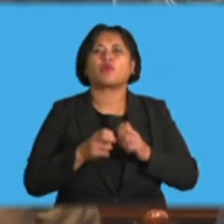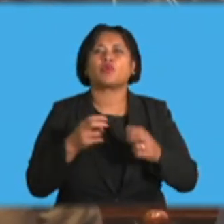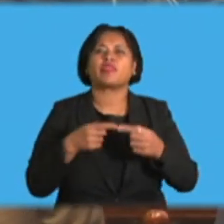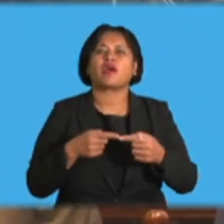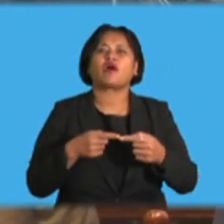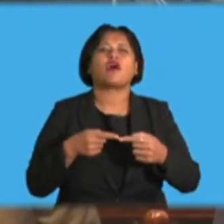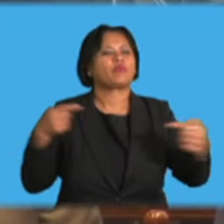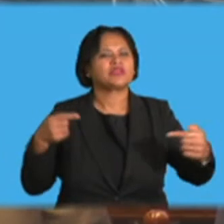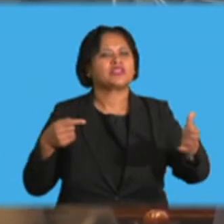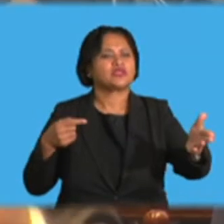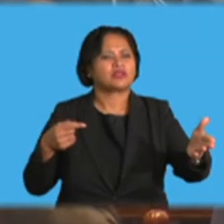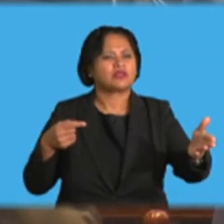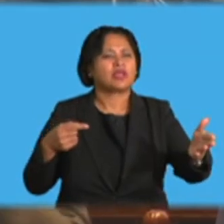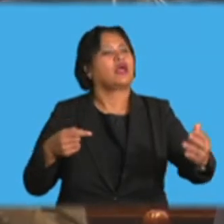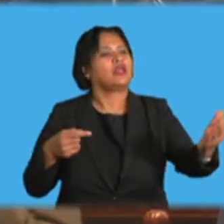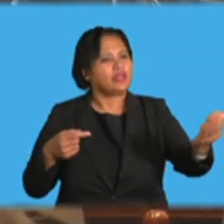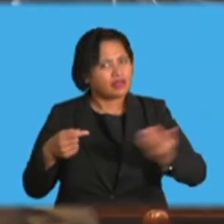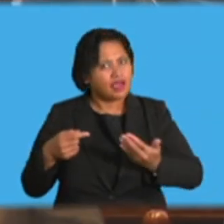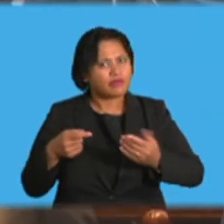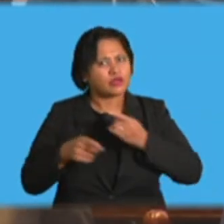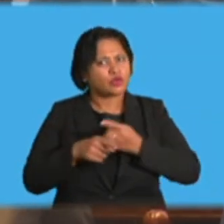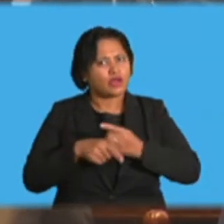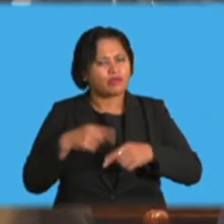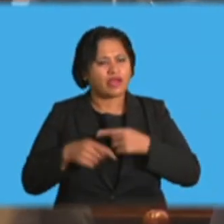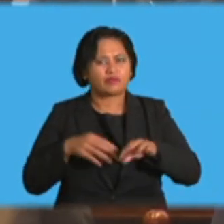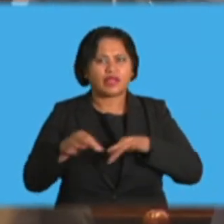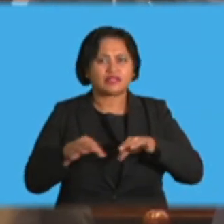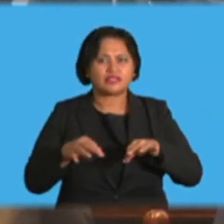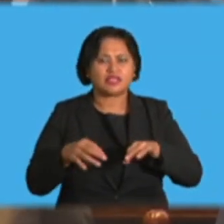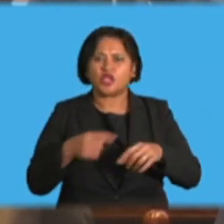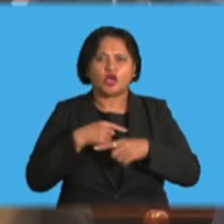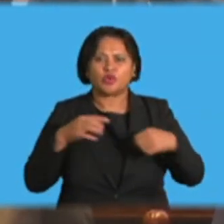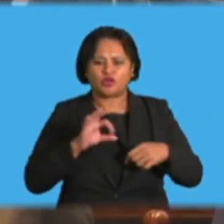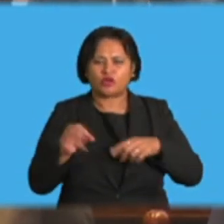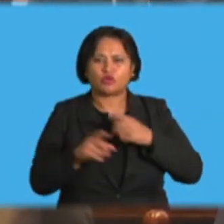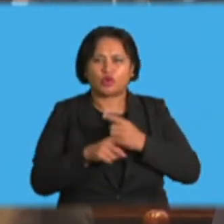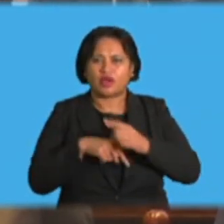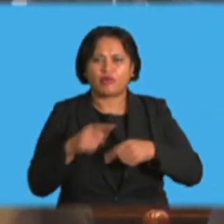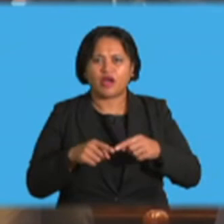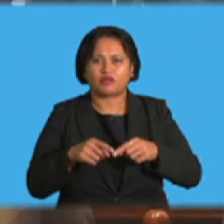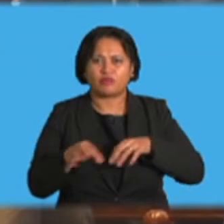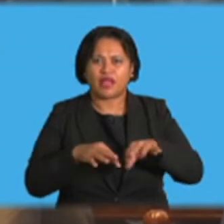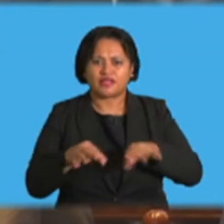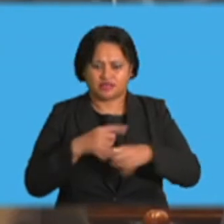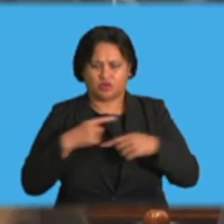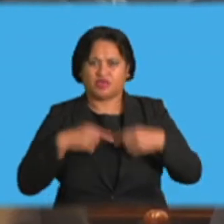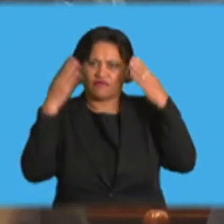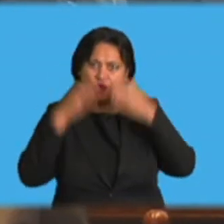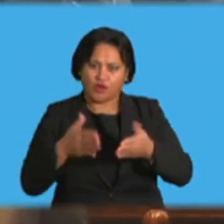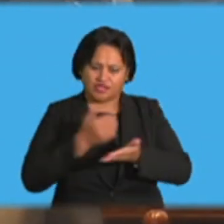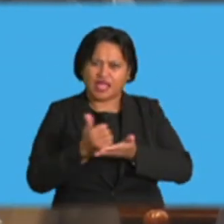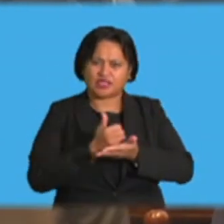come in here and talk about plans. We are not talking about plans. We are talking about actions. Yeah. So she better clarify